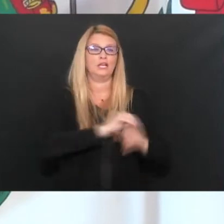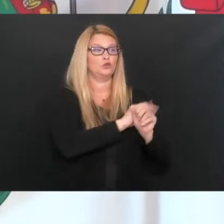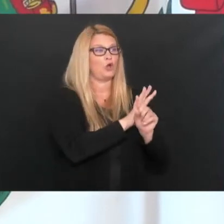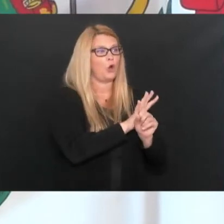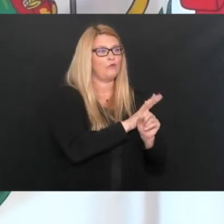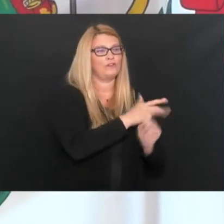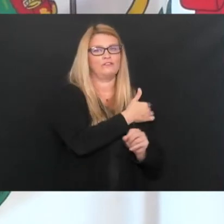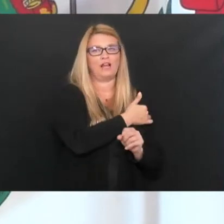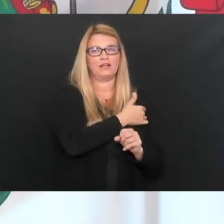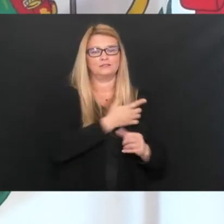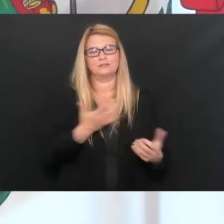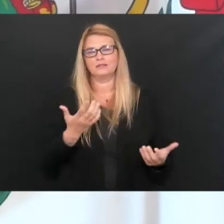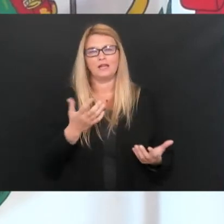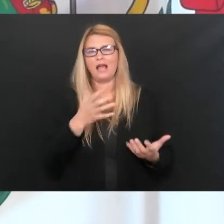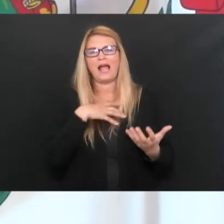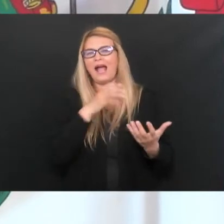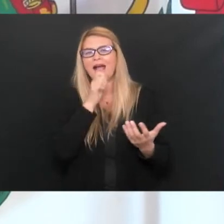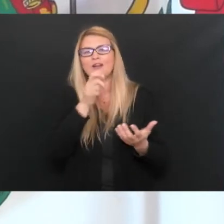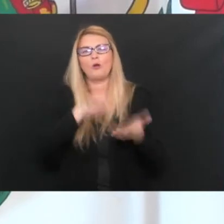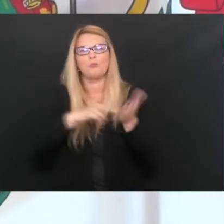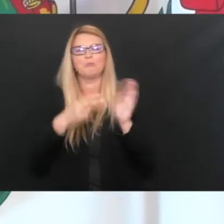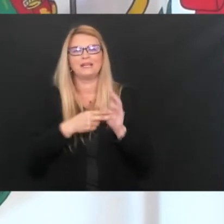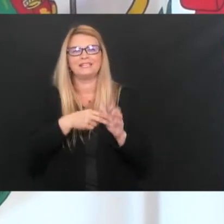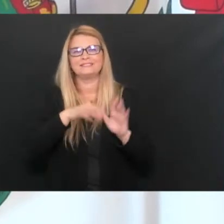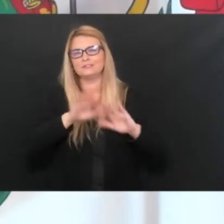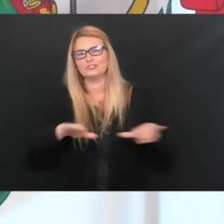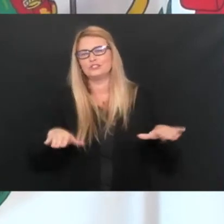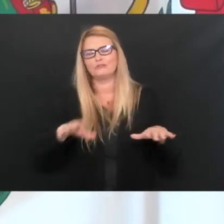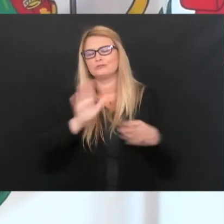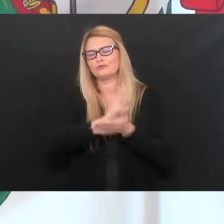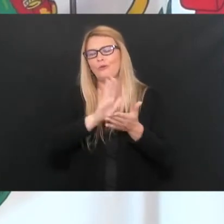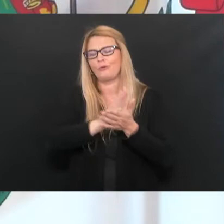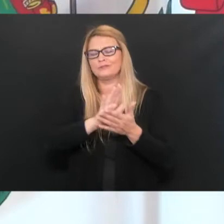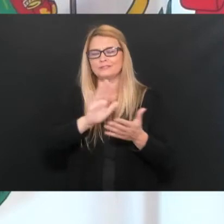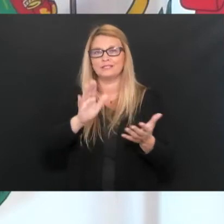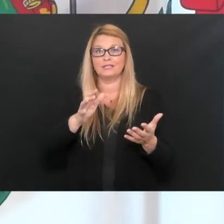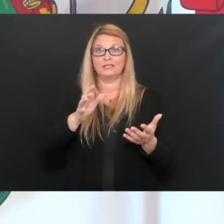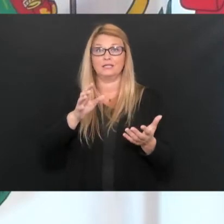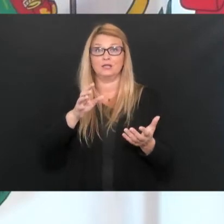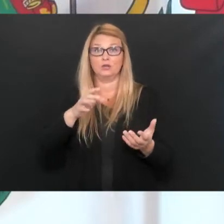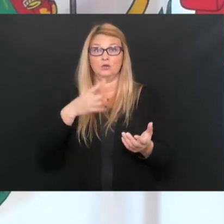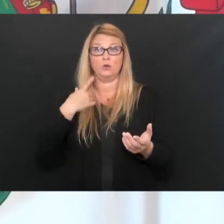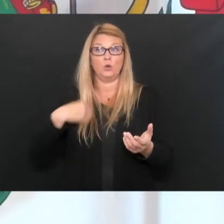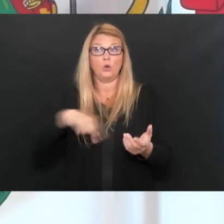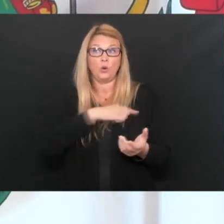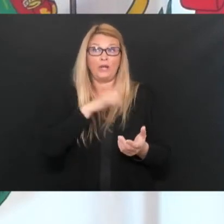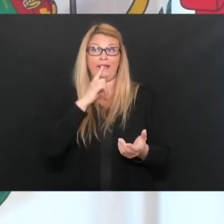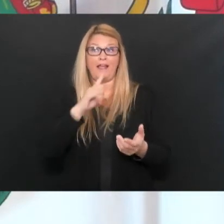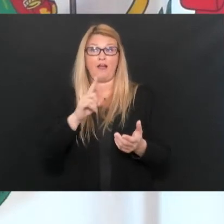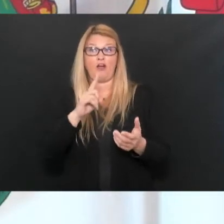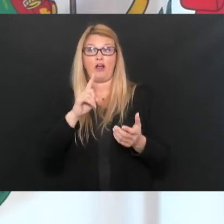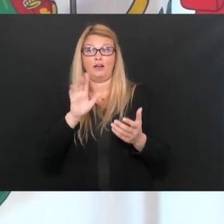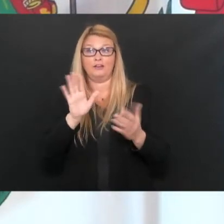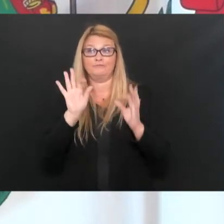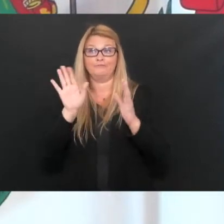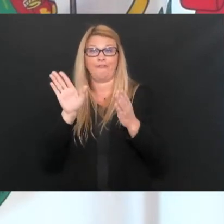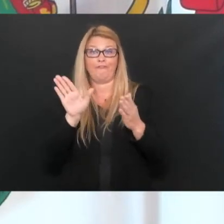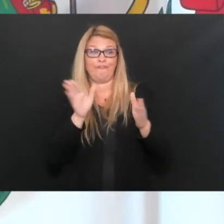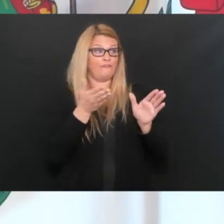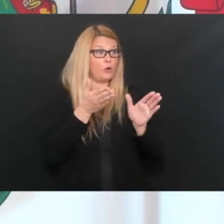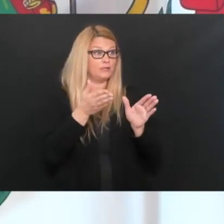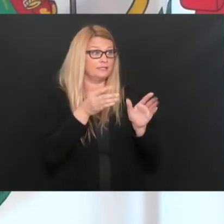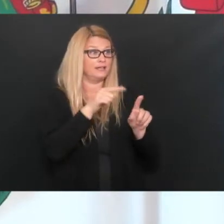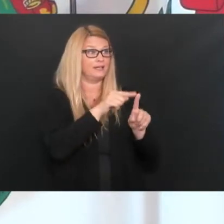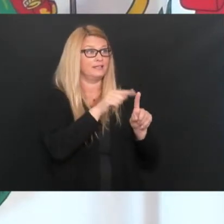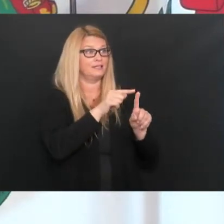vaccine. And I don't mean the schools are shoving us over in the corner. We're moving over in the corner ourselves and saying,